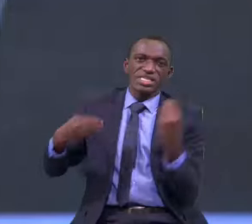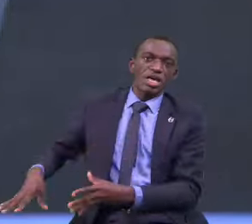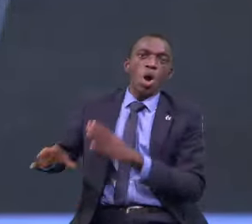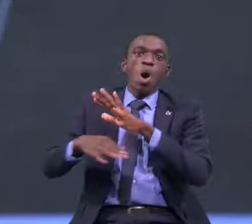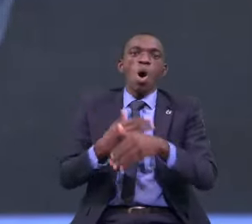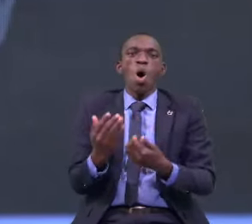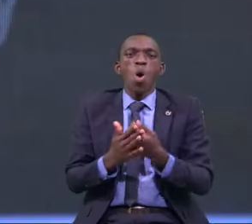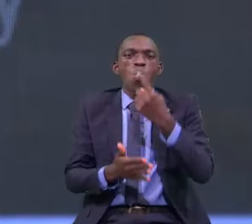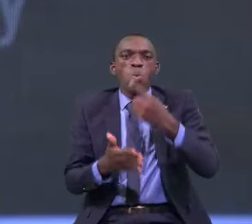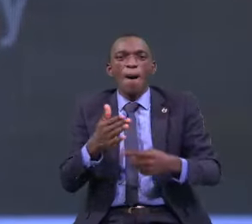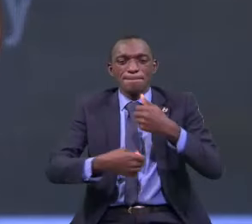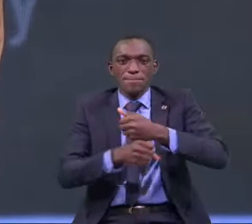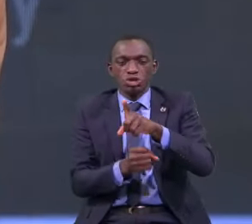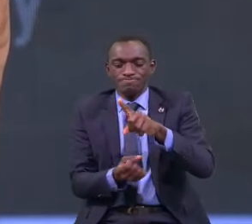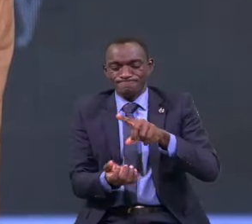trip.